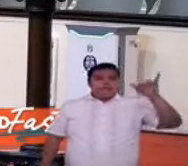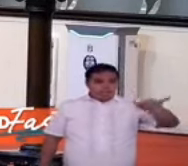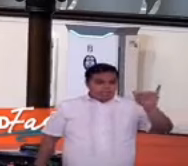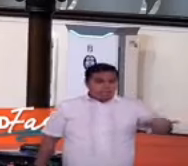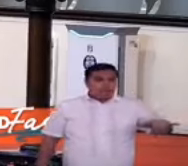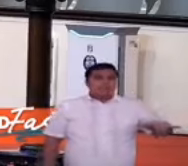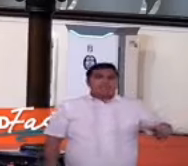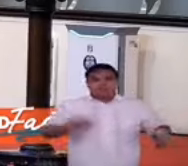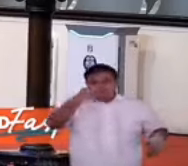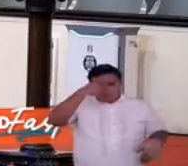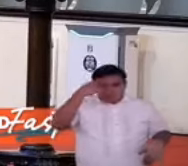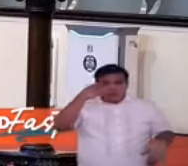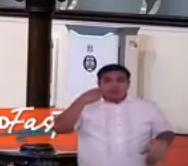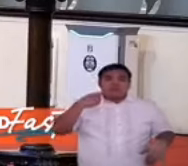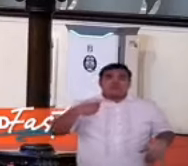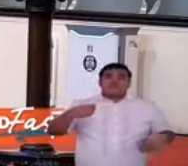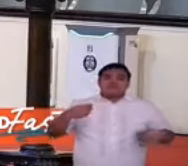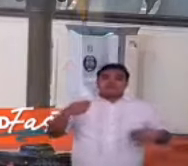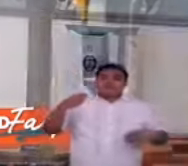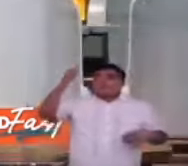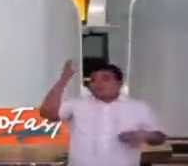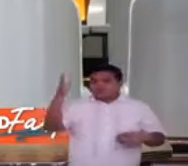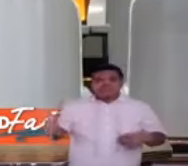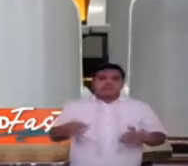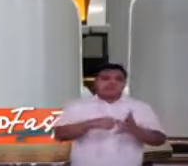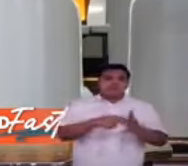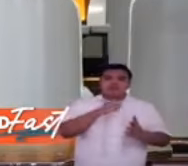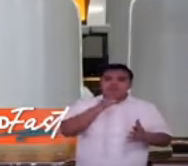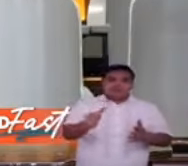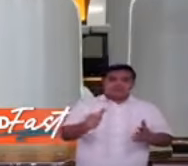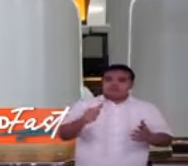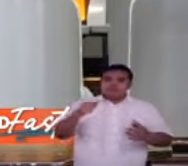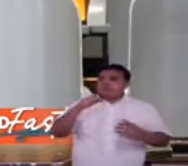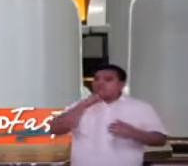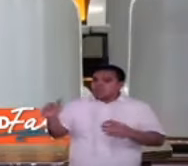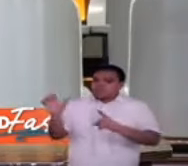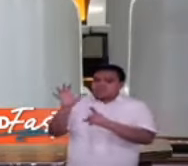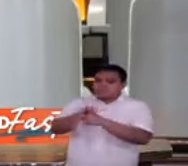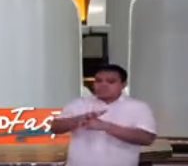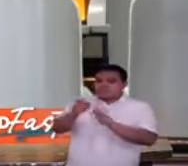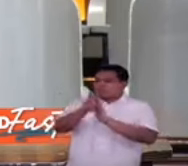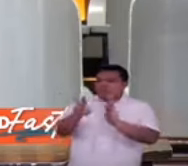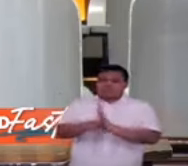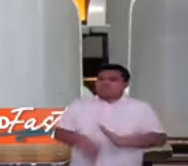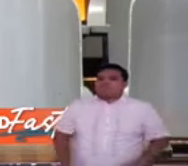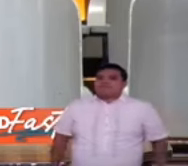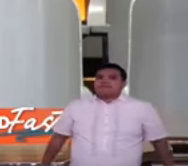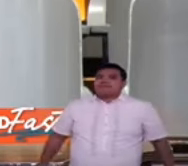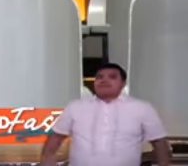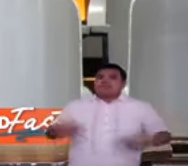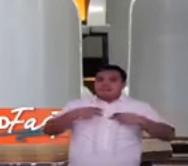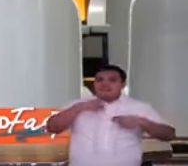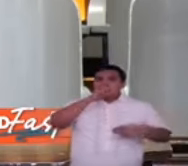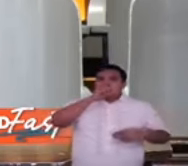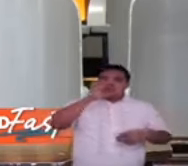Yes, because that does not mean you can override your child's will. It is a